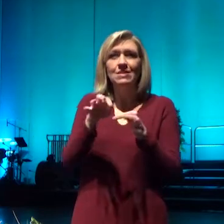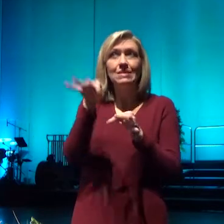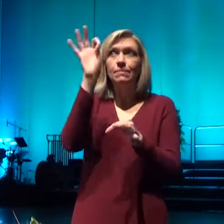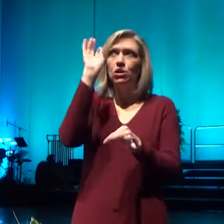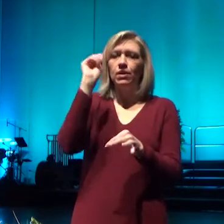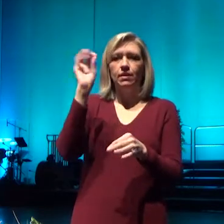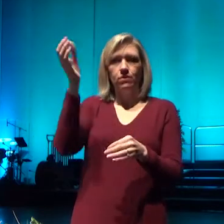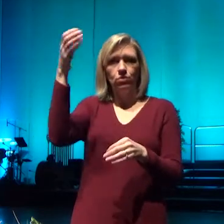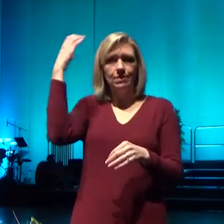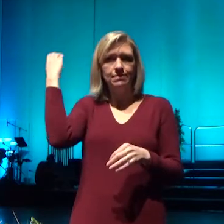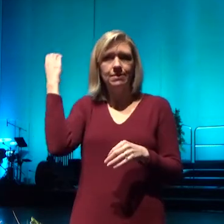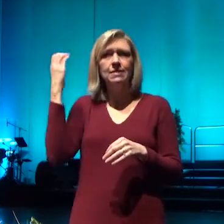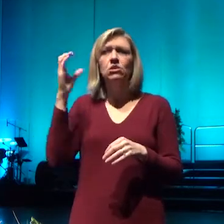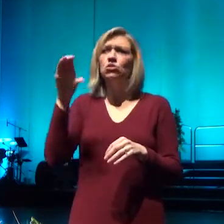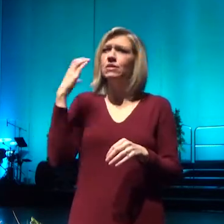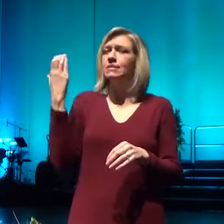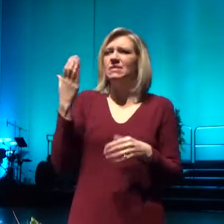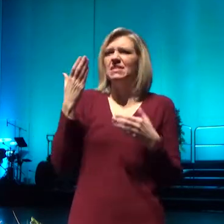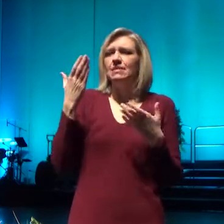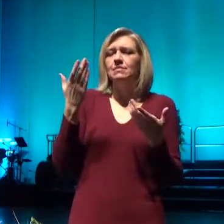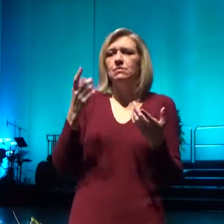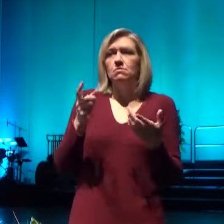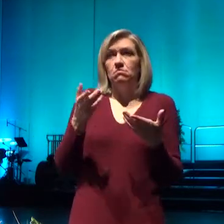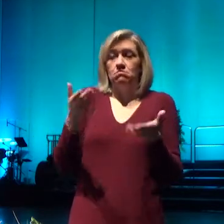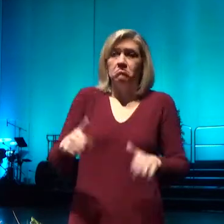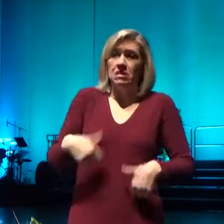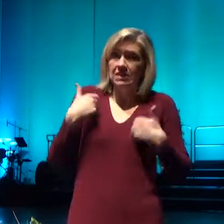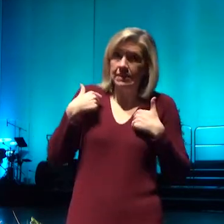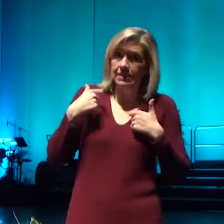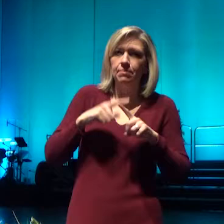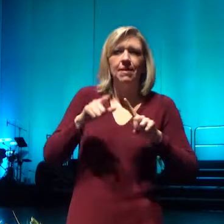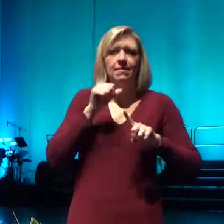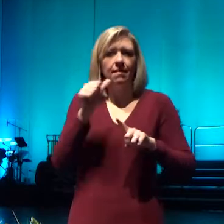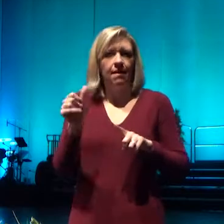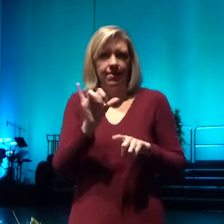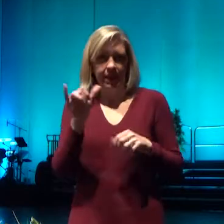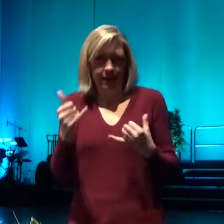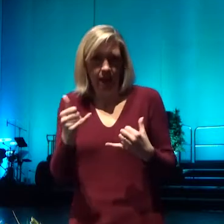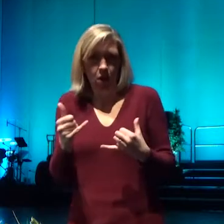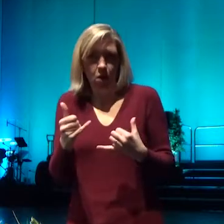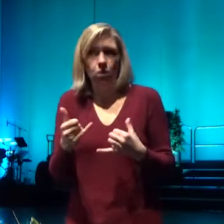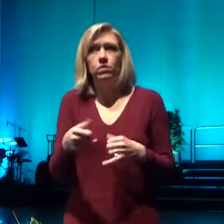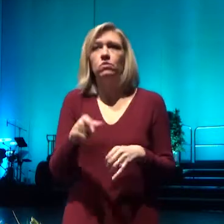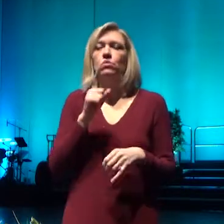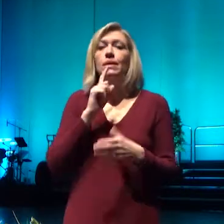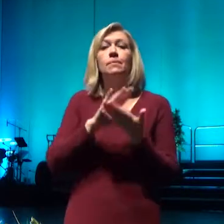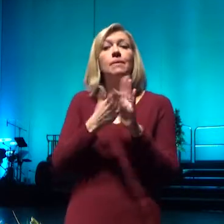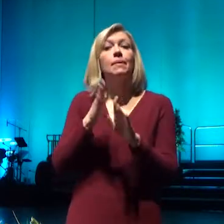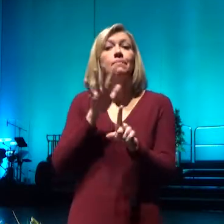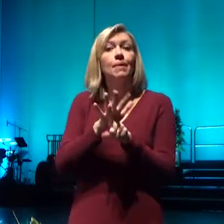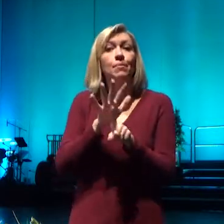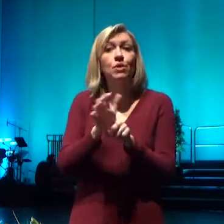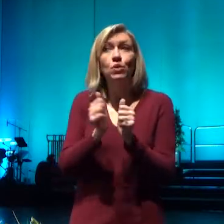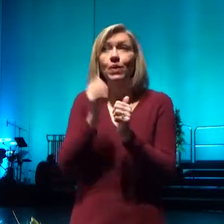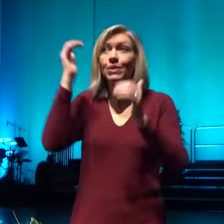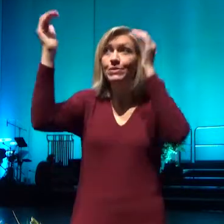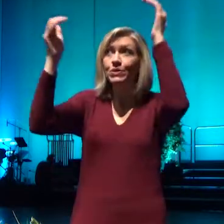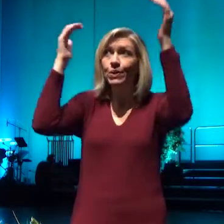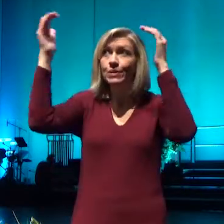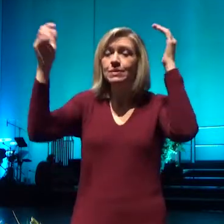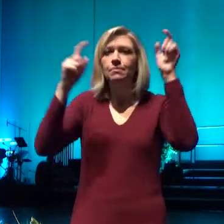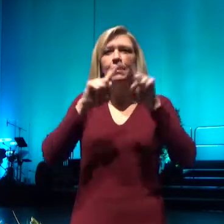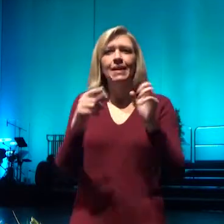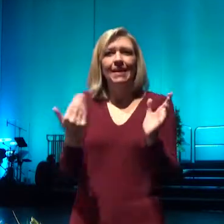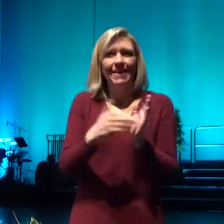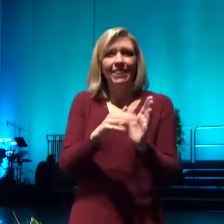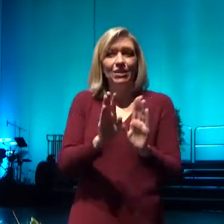And Christmas existed then, but not in the way that it does now. And before you know it, it became popularized with the adults and again, the children who were caught up in